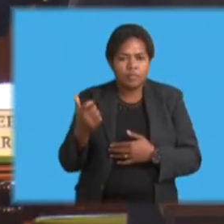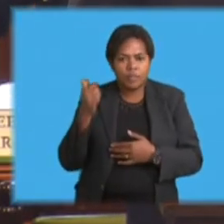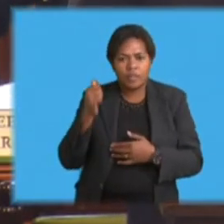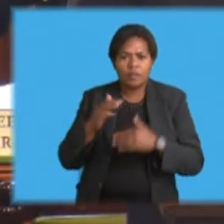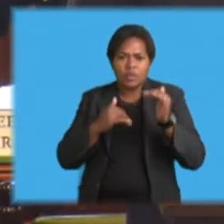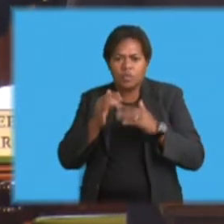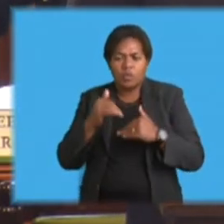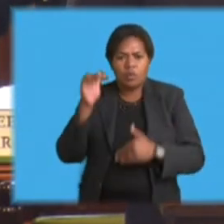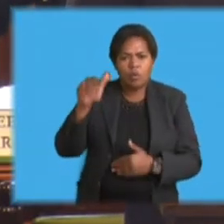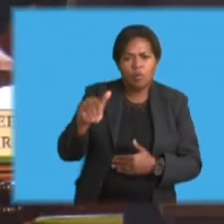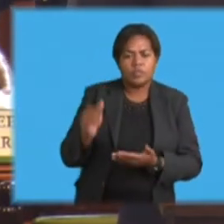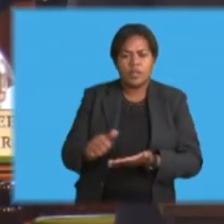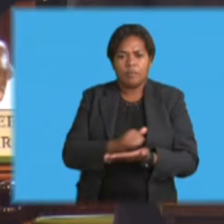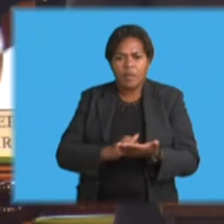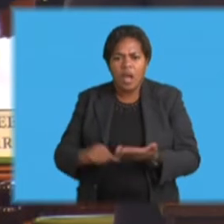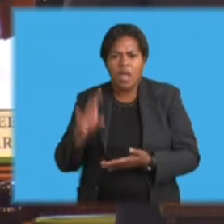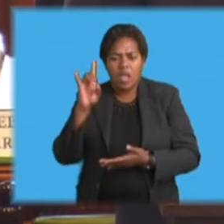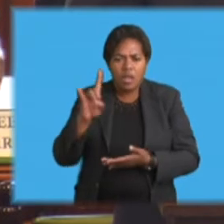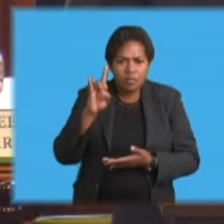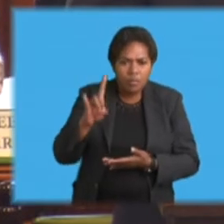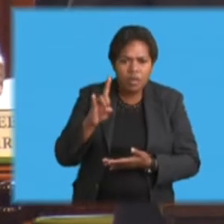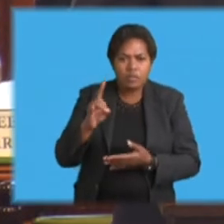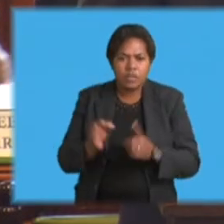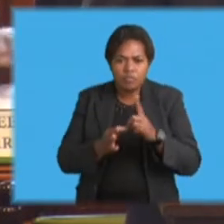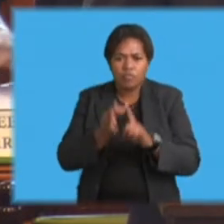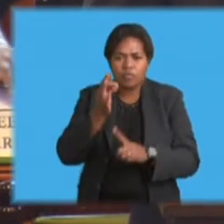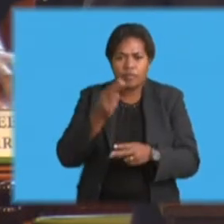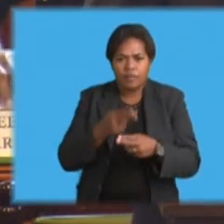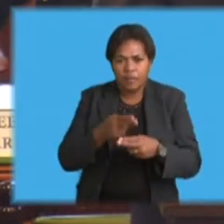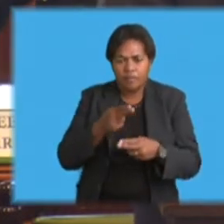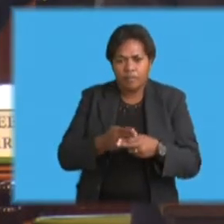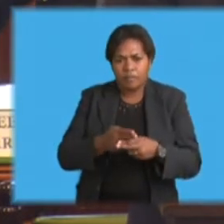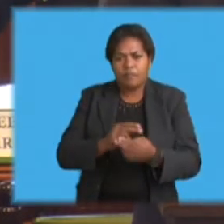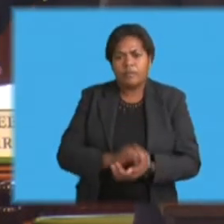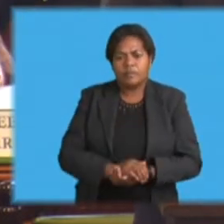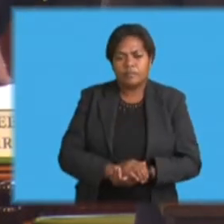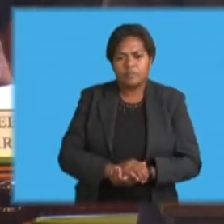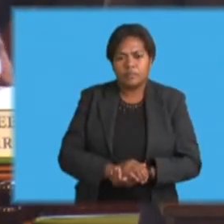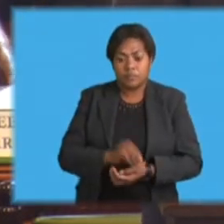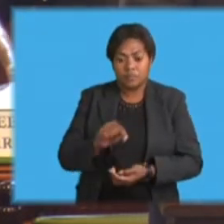they buy some livestock, they improve their farms, they buy small agricultural equipment. So